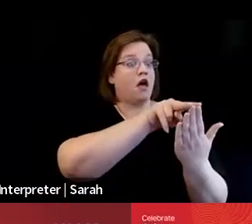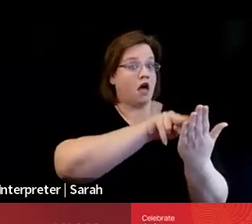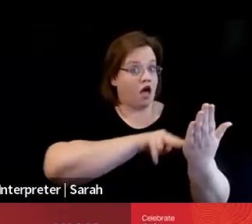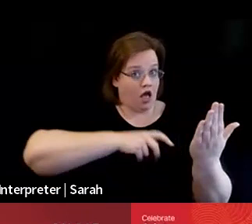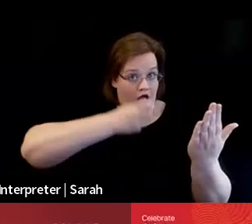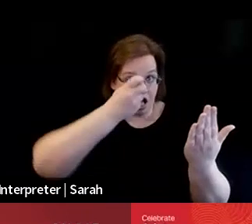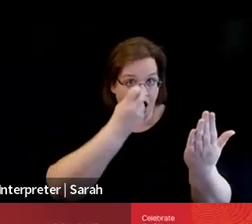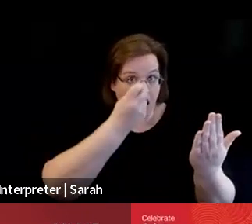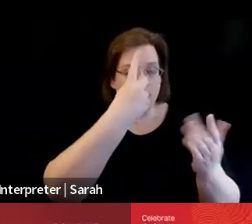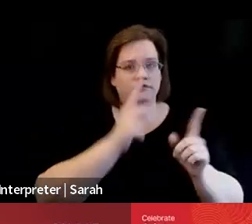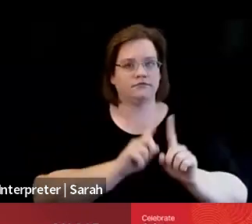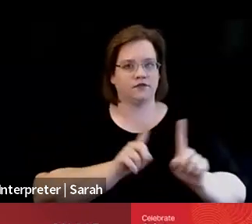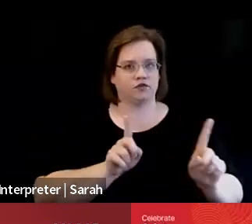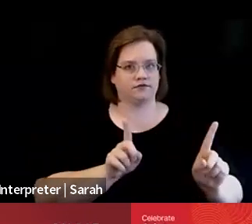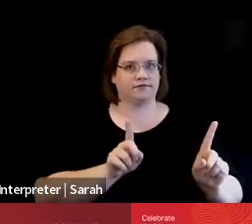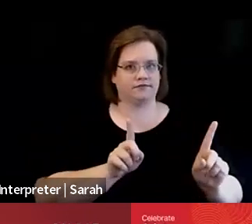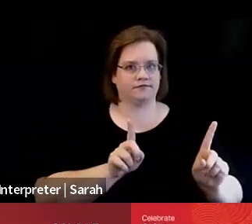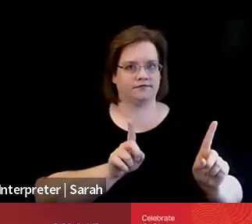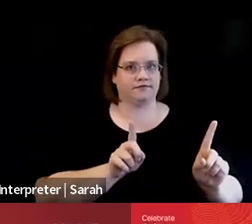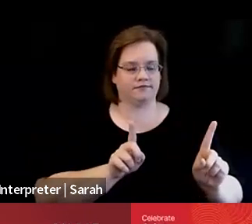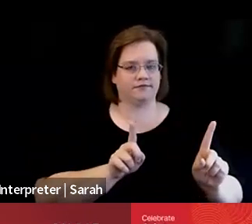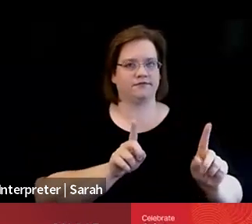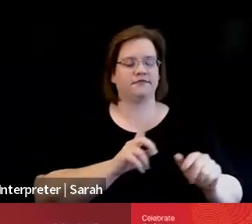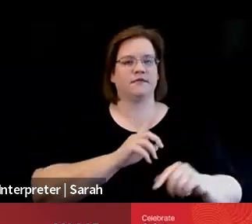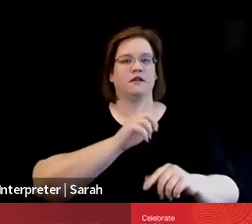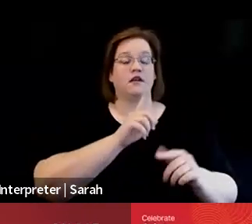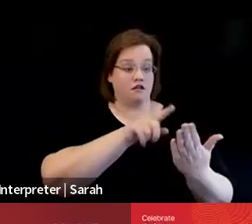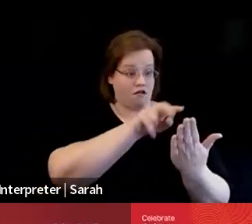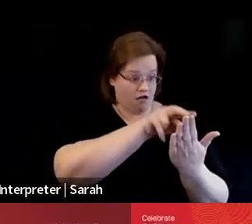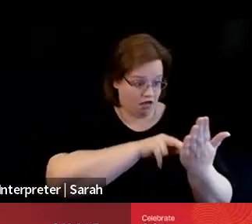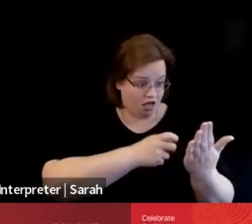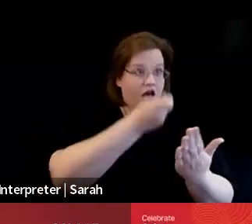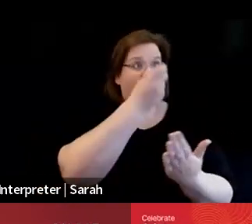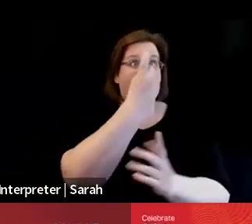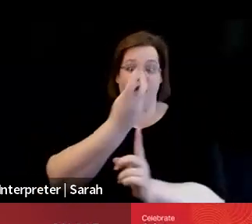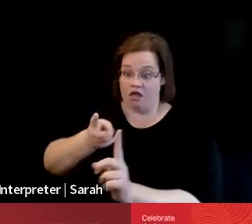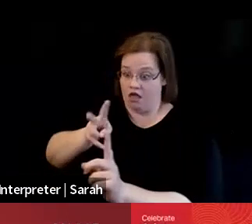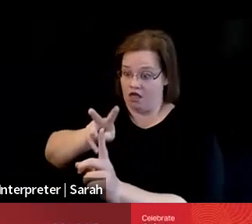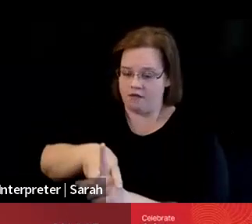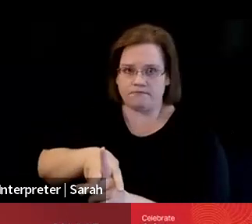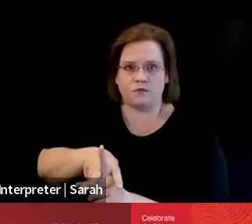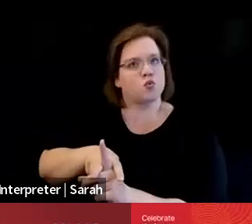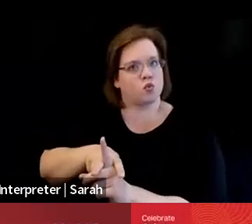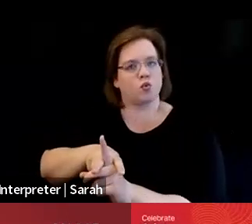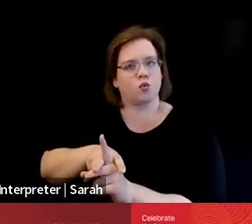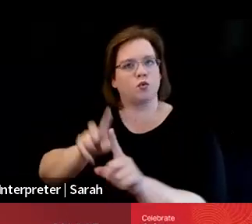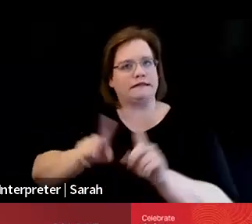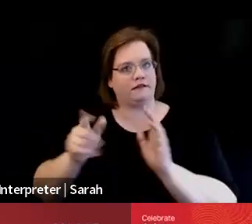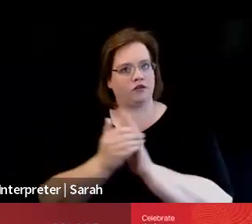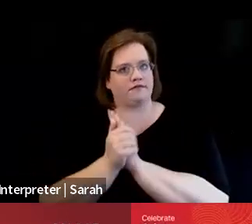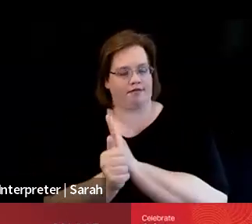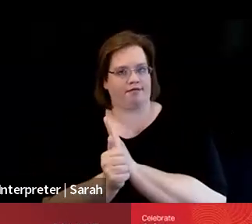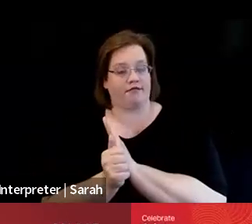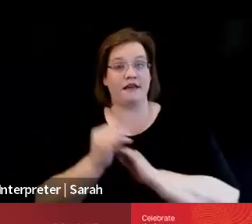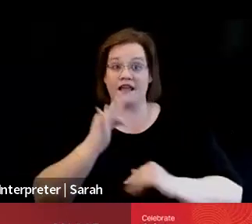those and put those concepts together in a really practical and useful way. And certainly when you have challenge with any of those basic